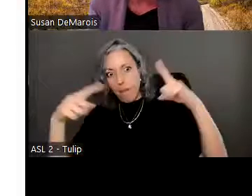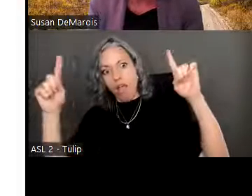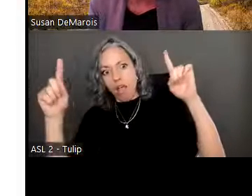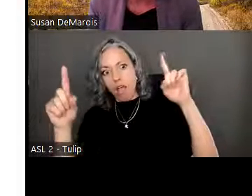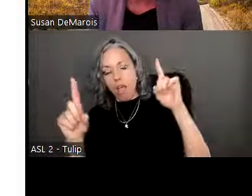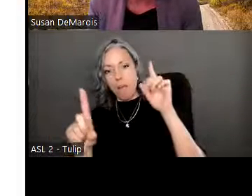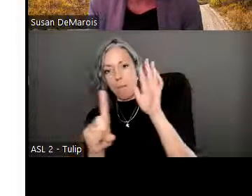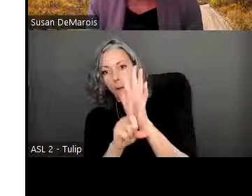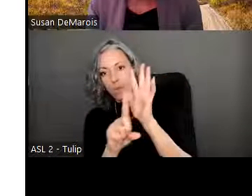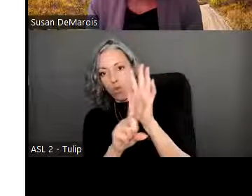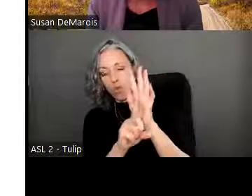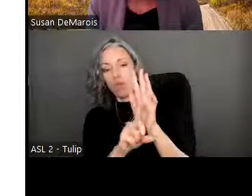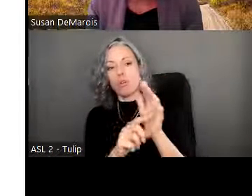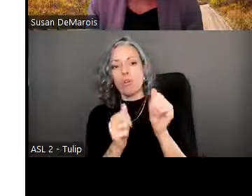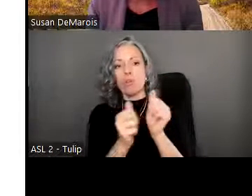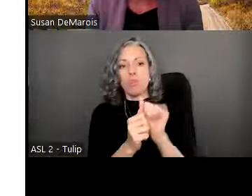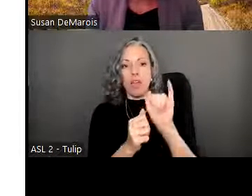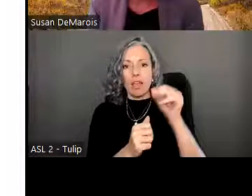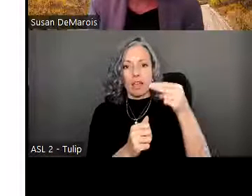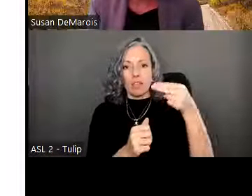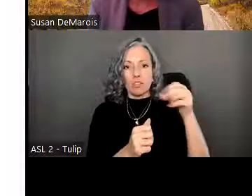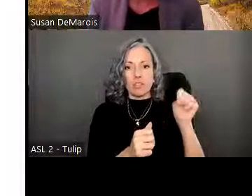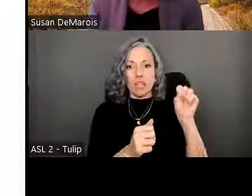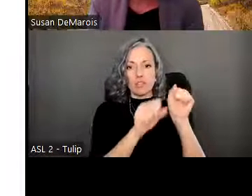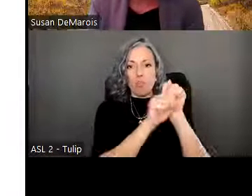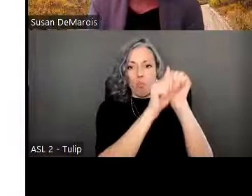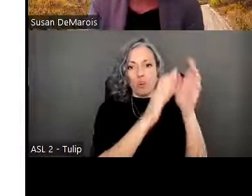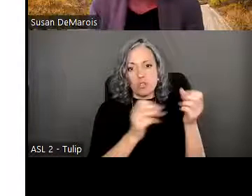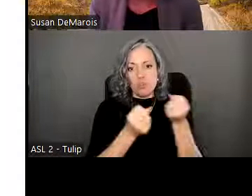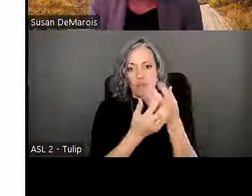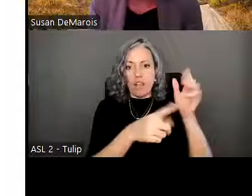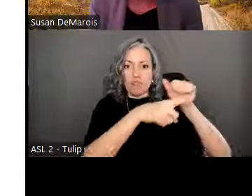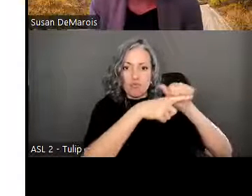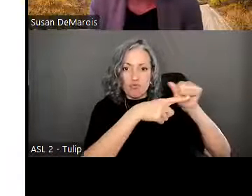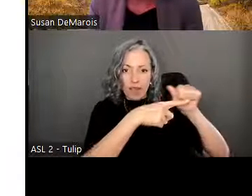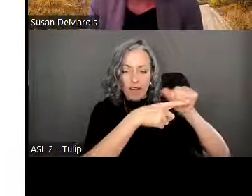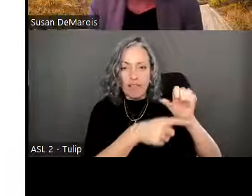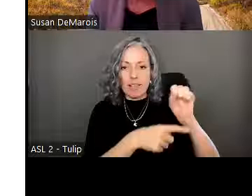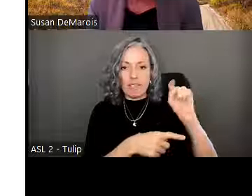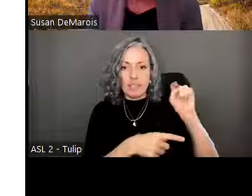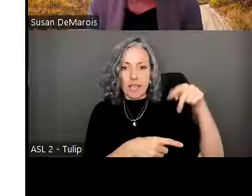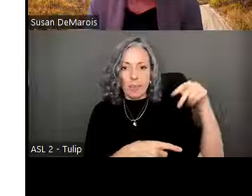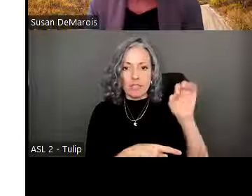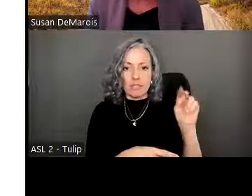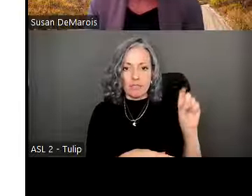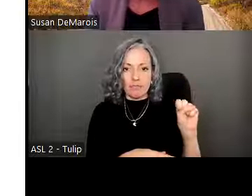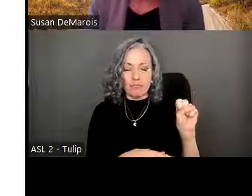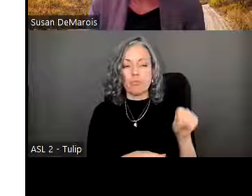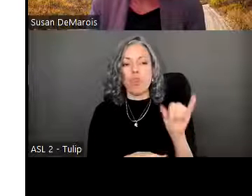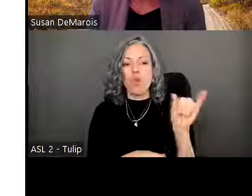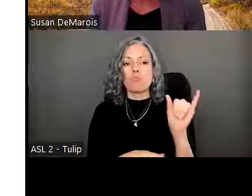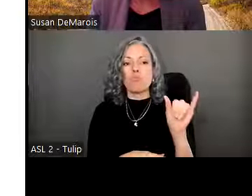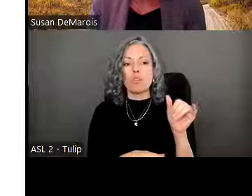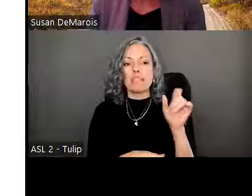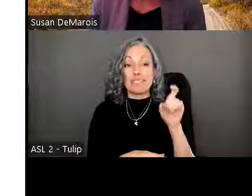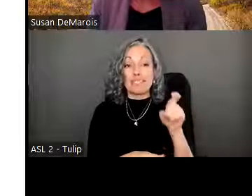popular among IHSS workers, again, providing training and stipends upon course